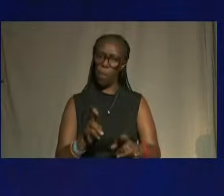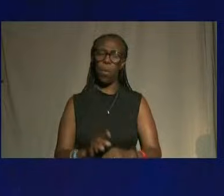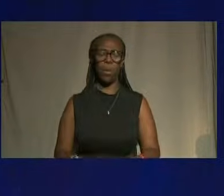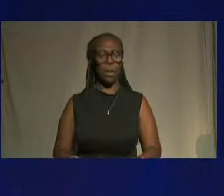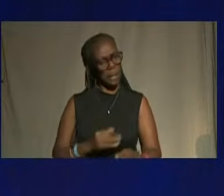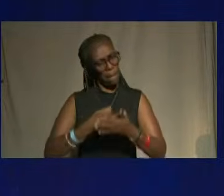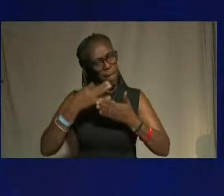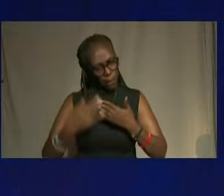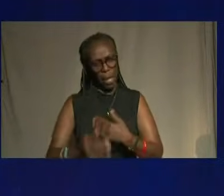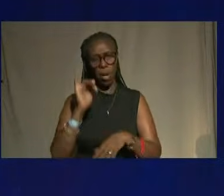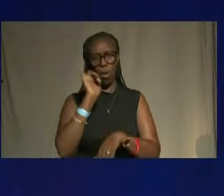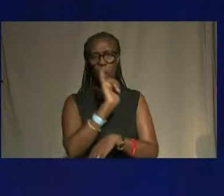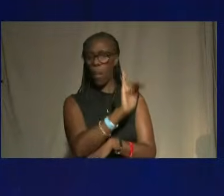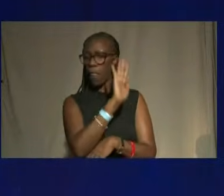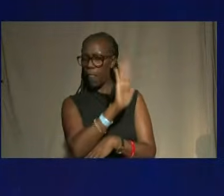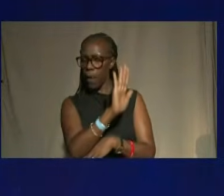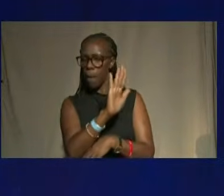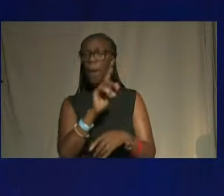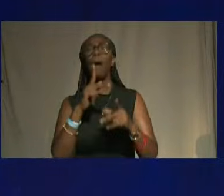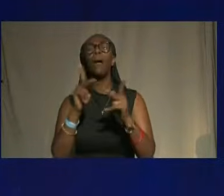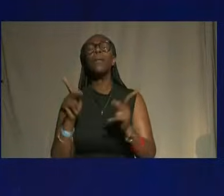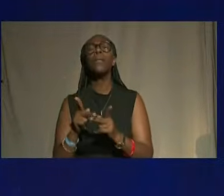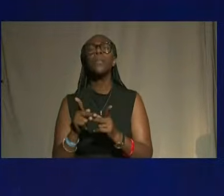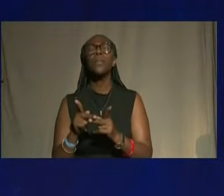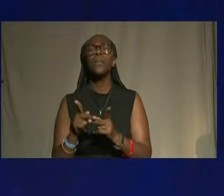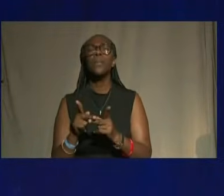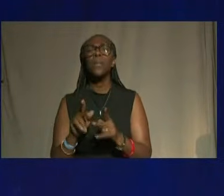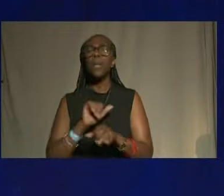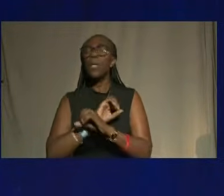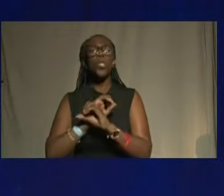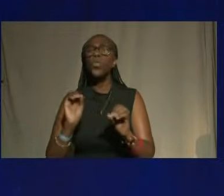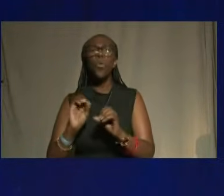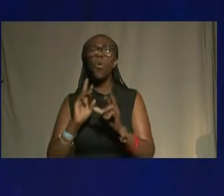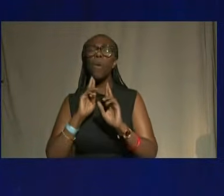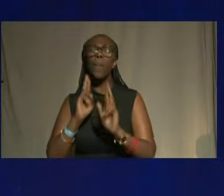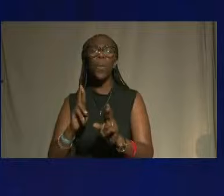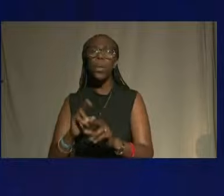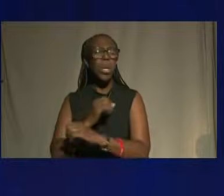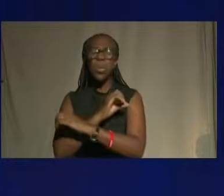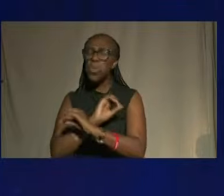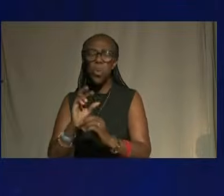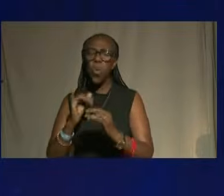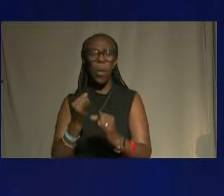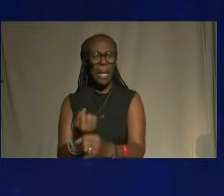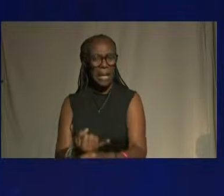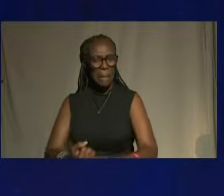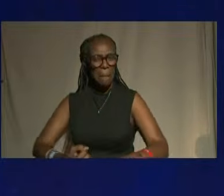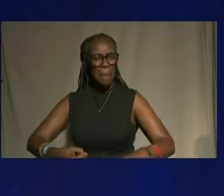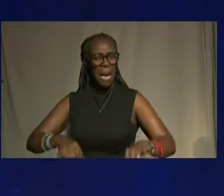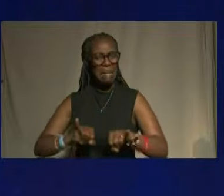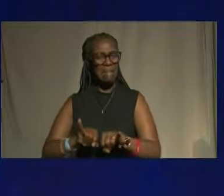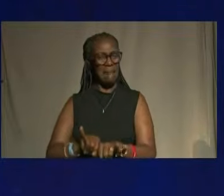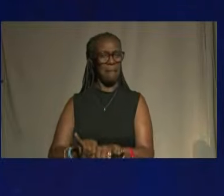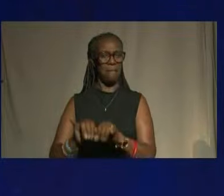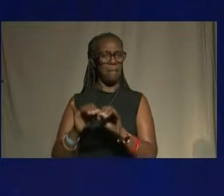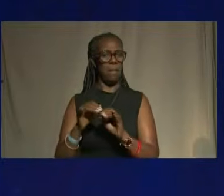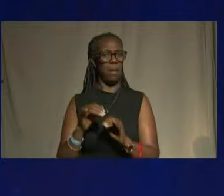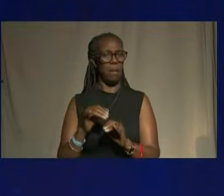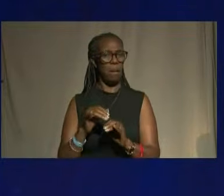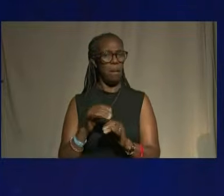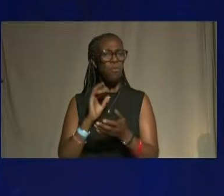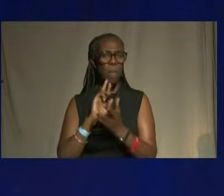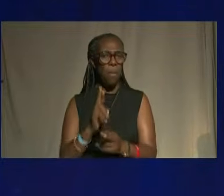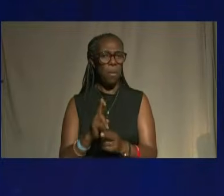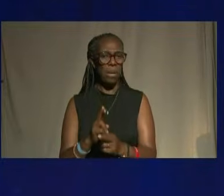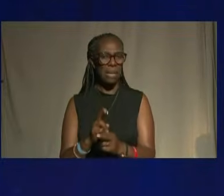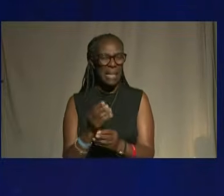the impact of FinSAC, that there is no report, no independent report. What we have seen is drips and drabs being leaked